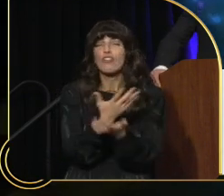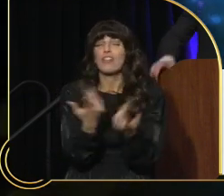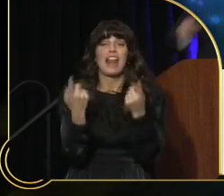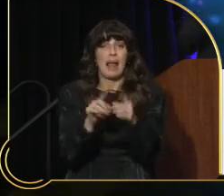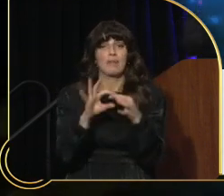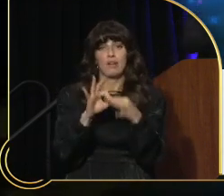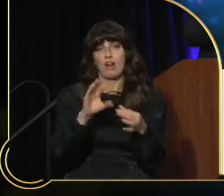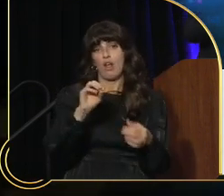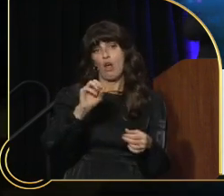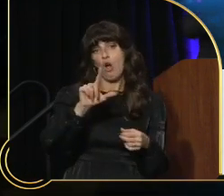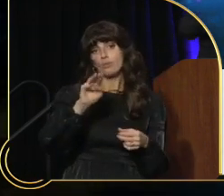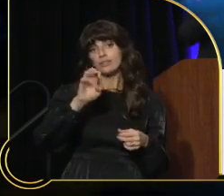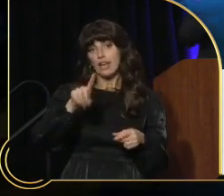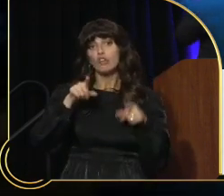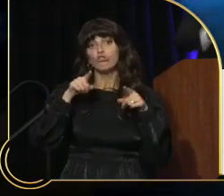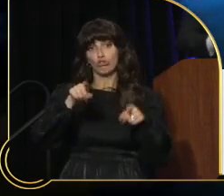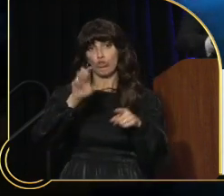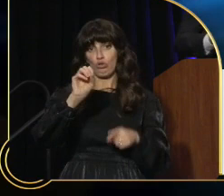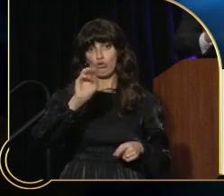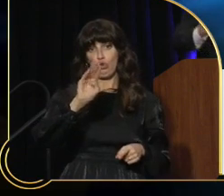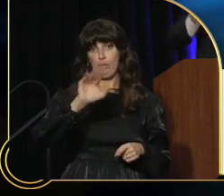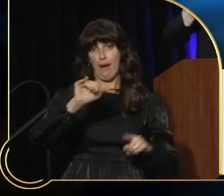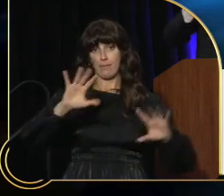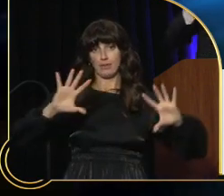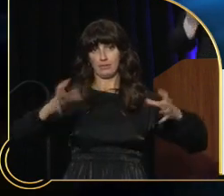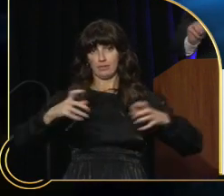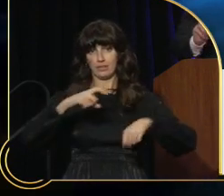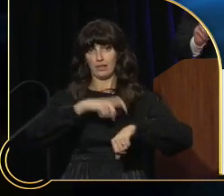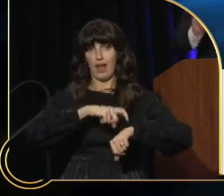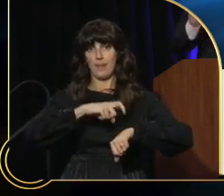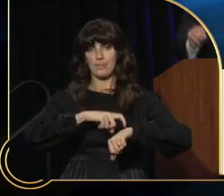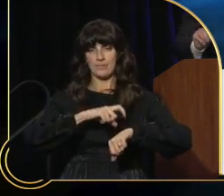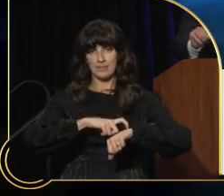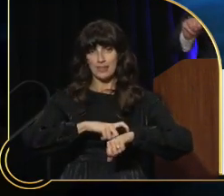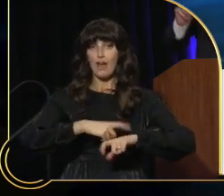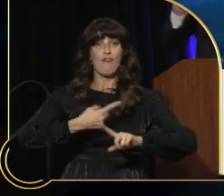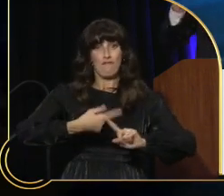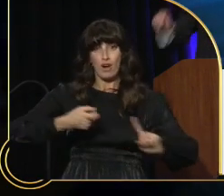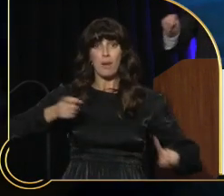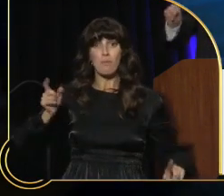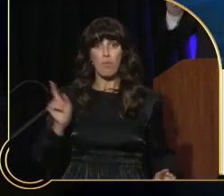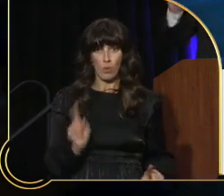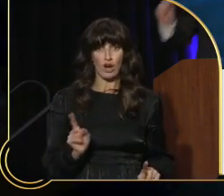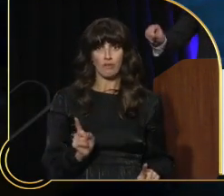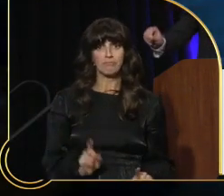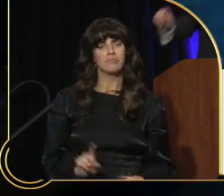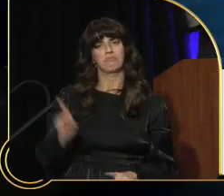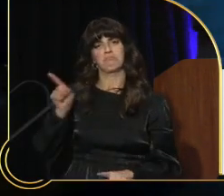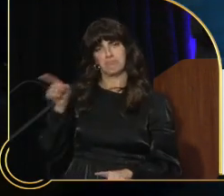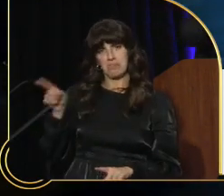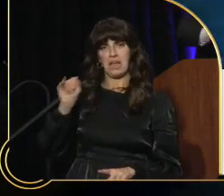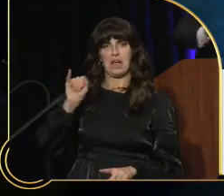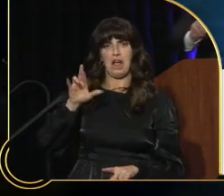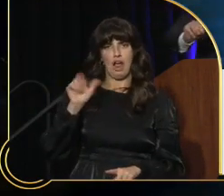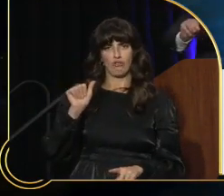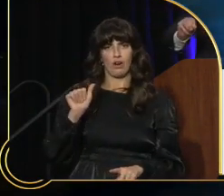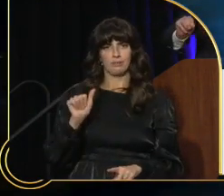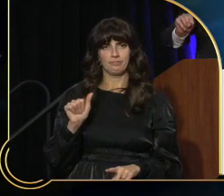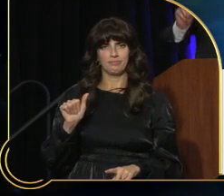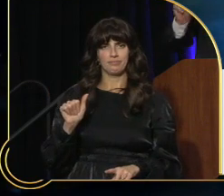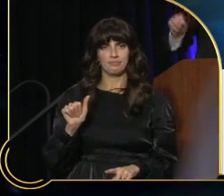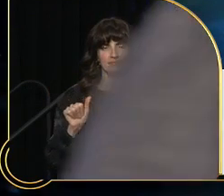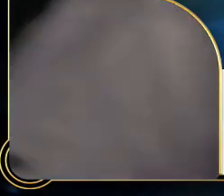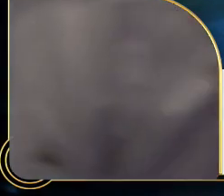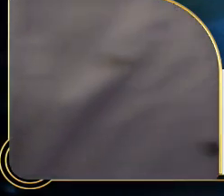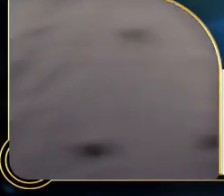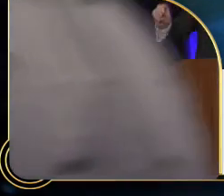administration finds its origin in the strategic work that Ira and all of you did